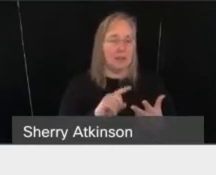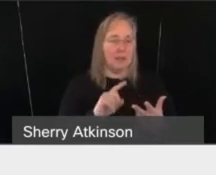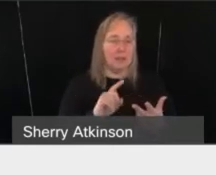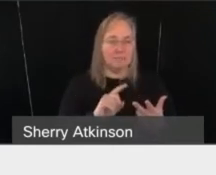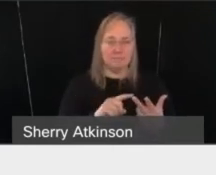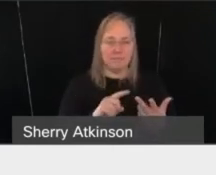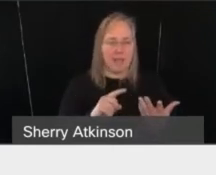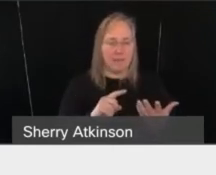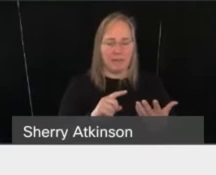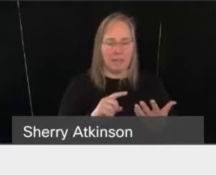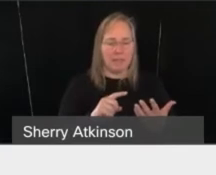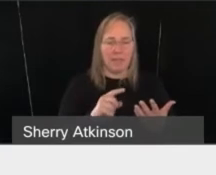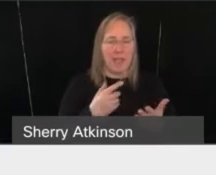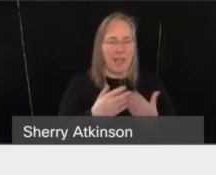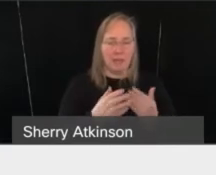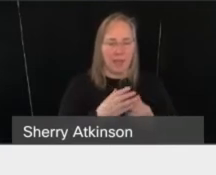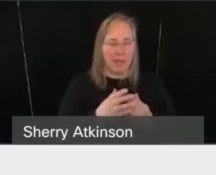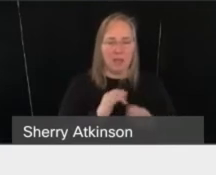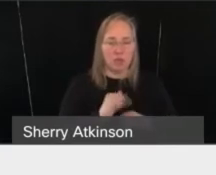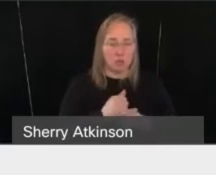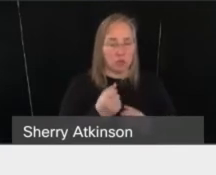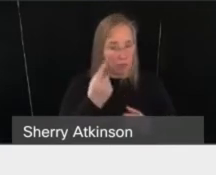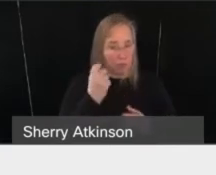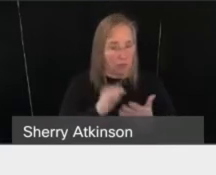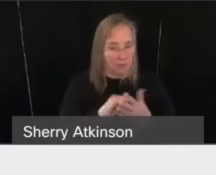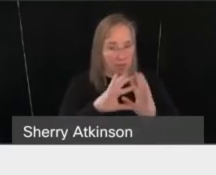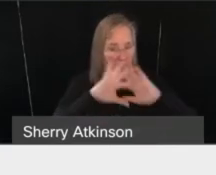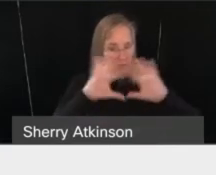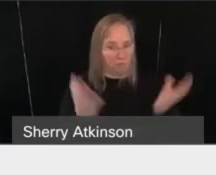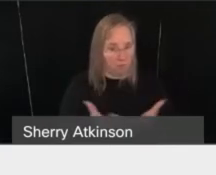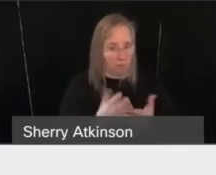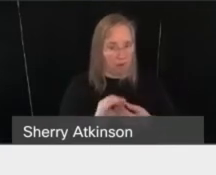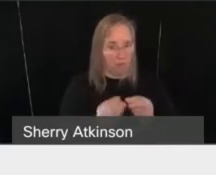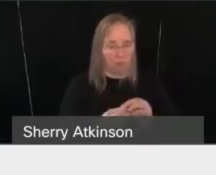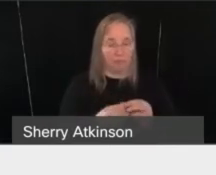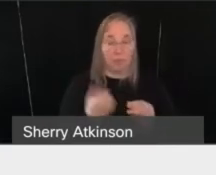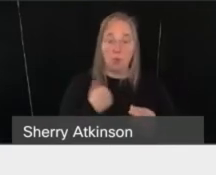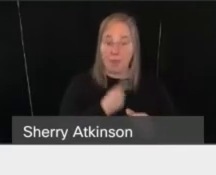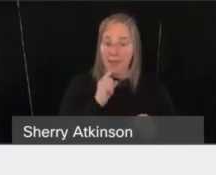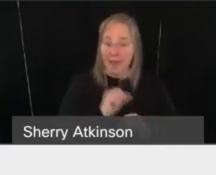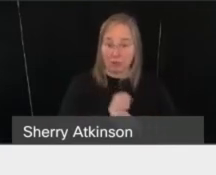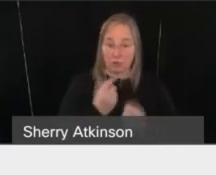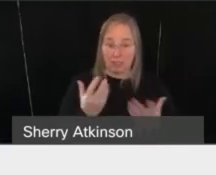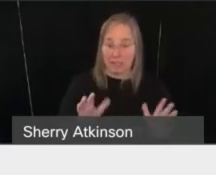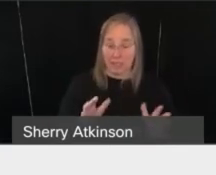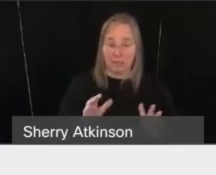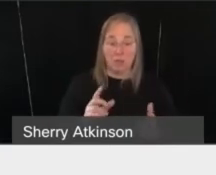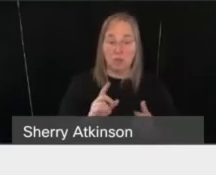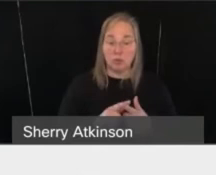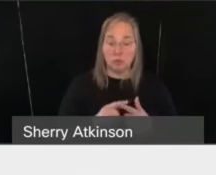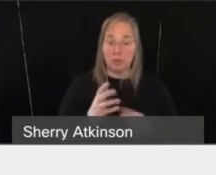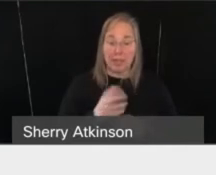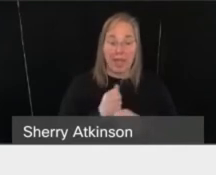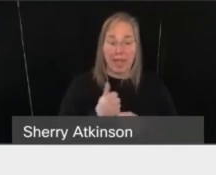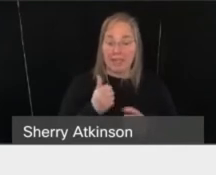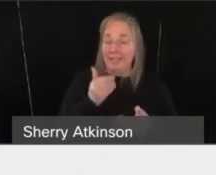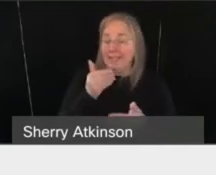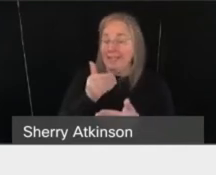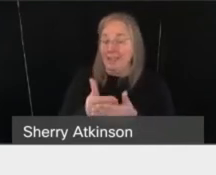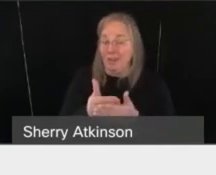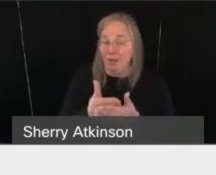I mean, just to put that number in perspective. And we actually did, to get anywhere near